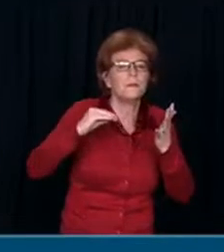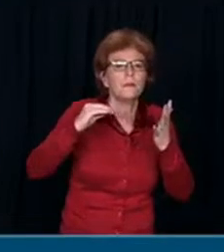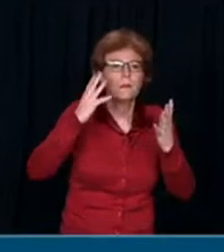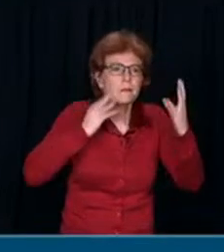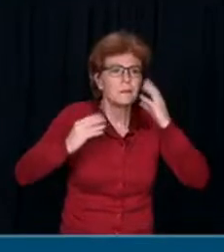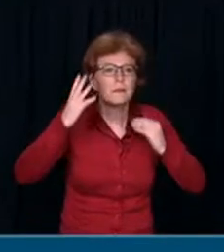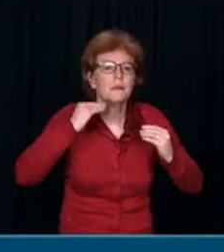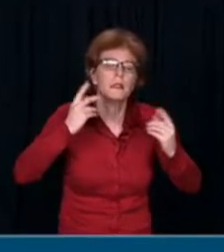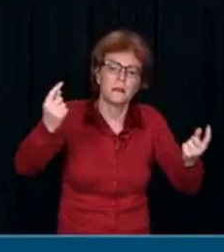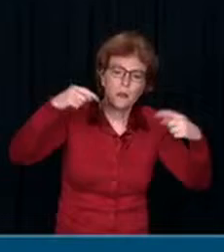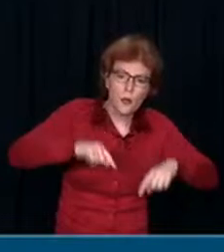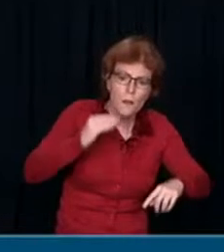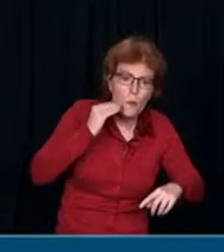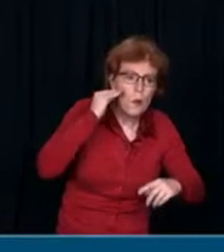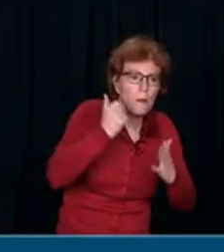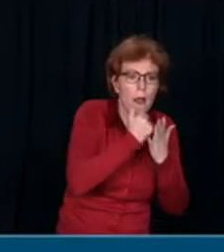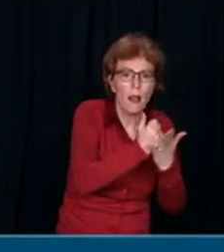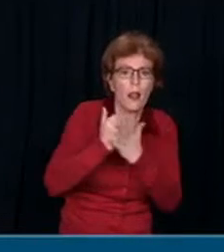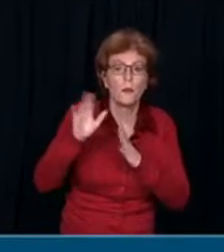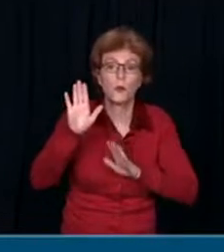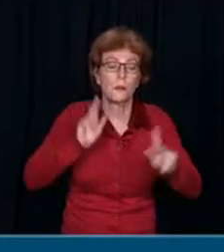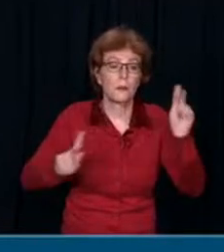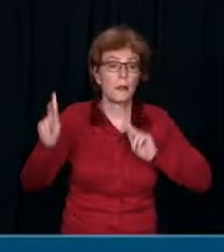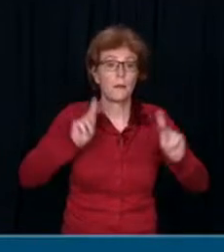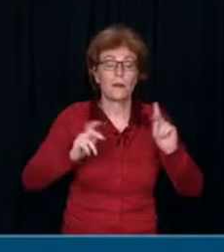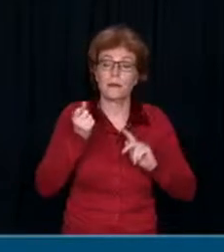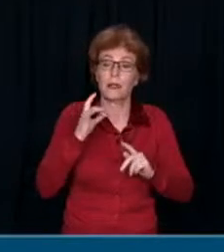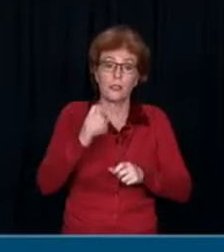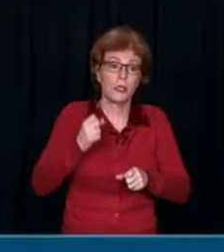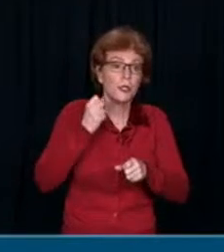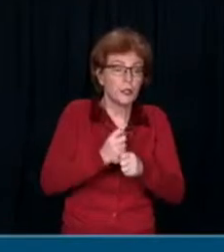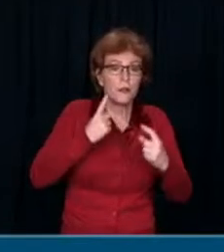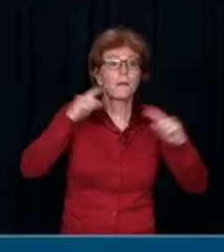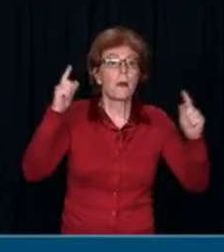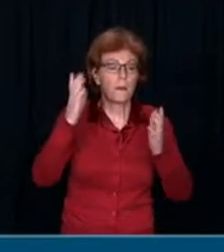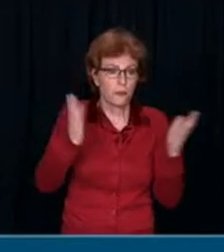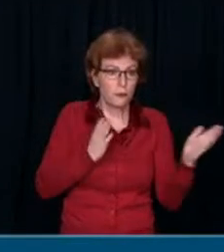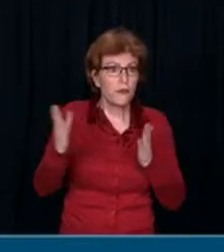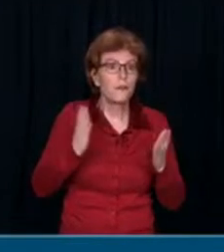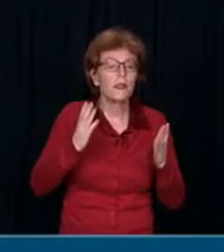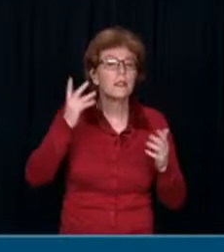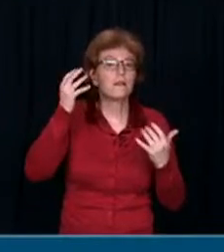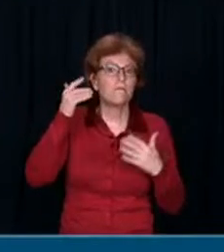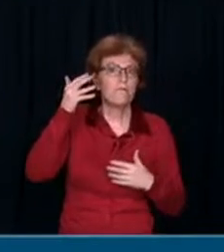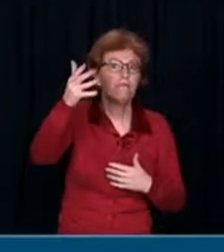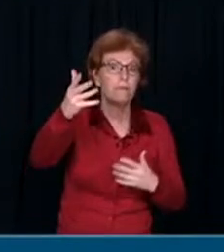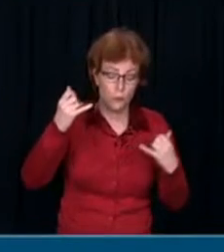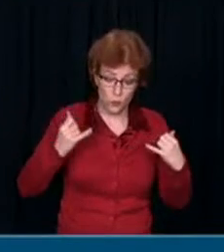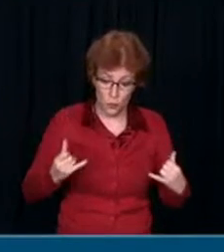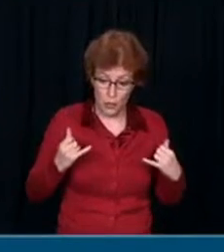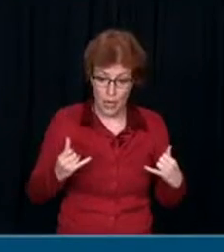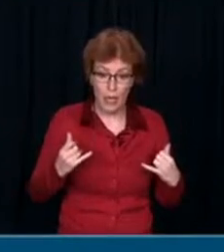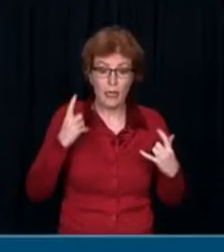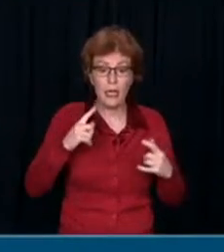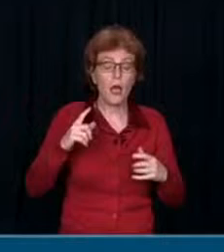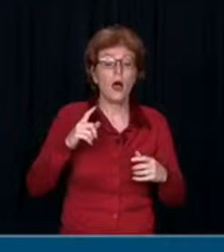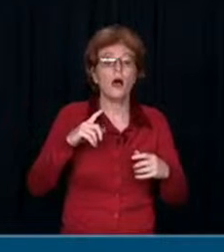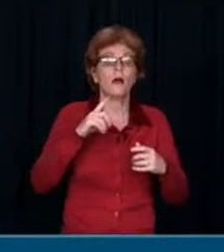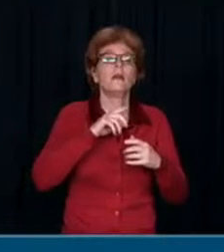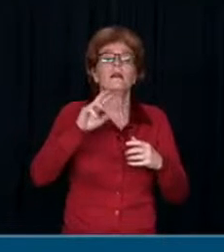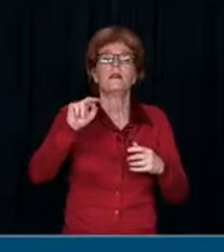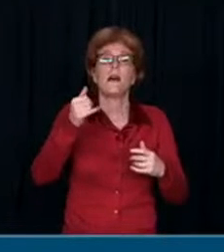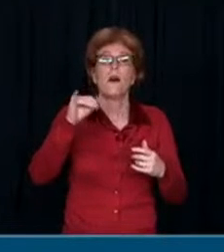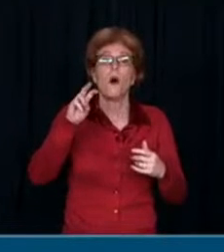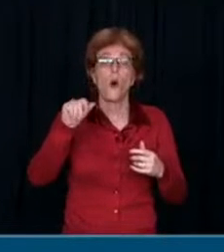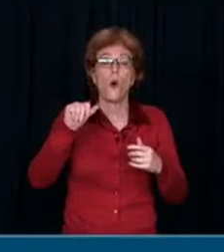come home and help your people. And so 18 years of public service. Fast forward today, I was a lawmaker of the Navajo